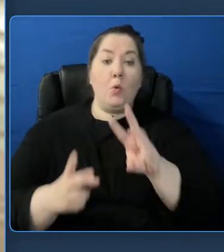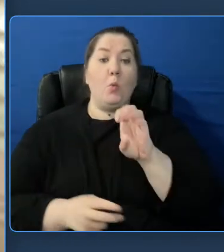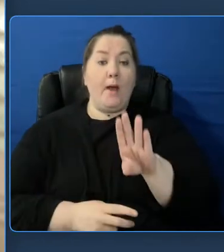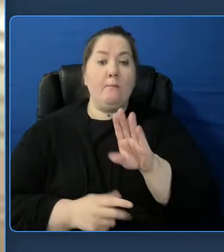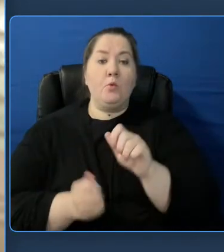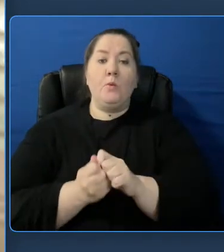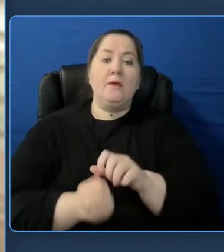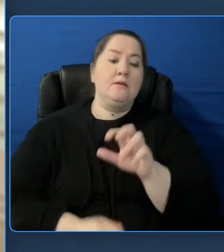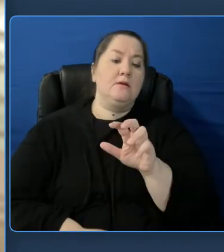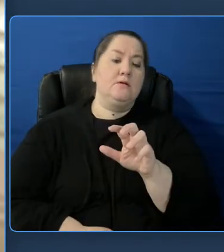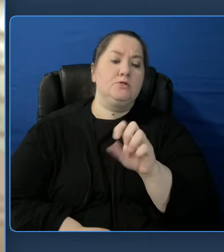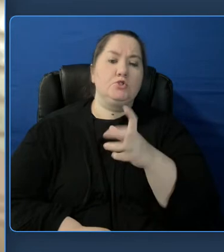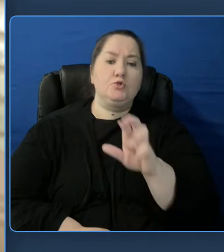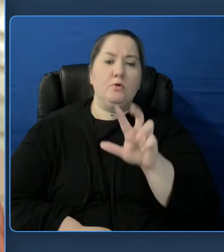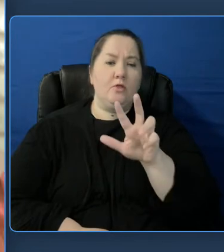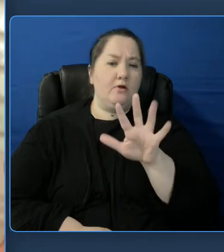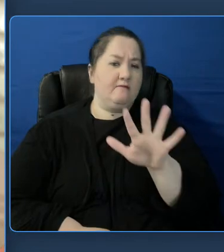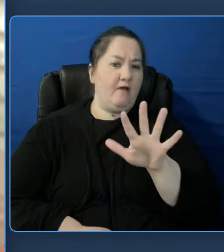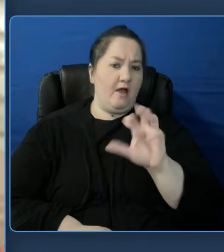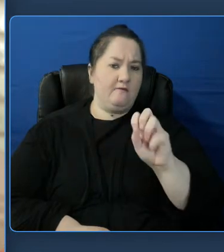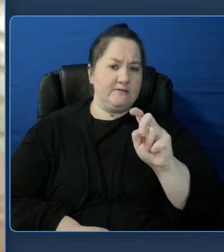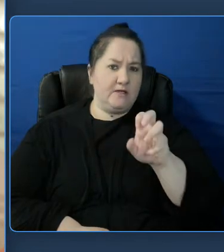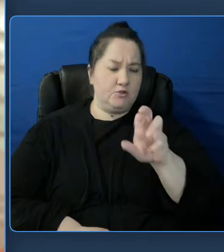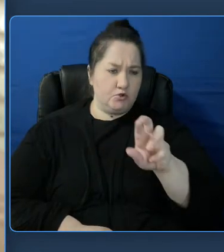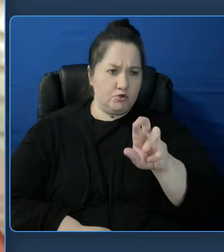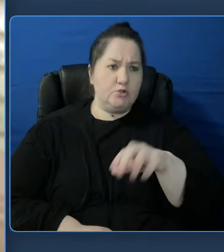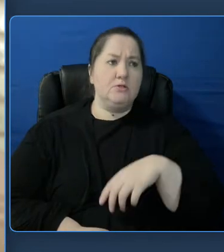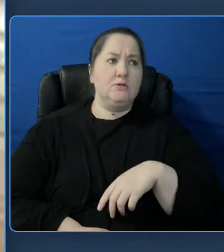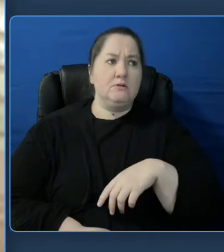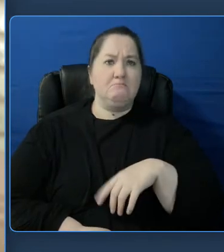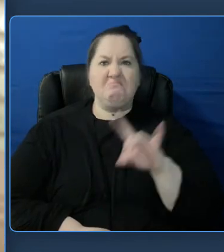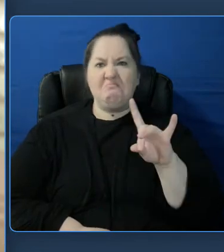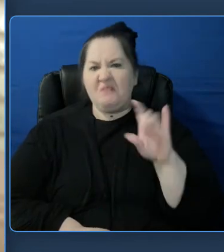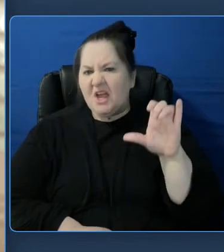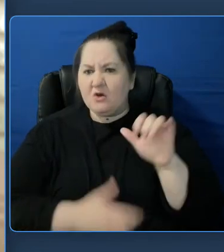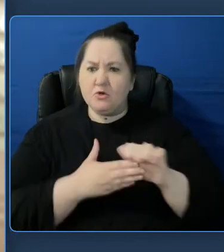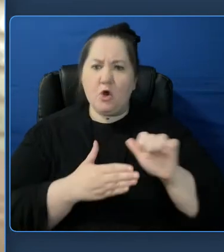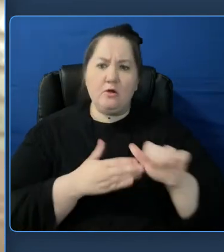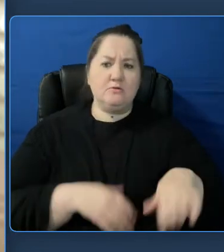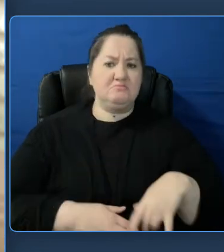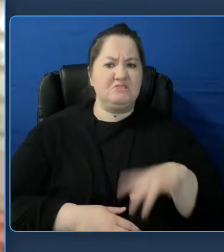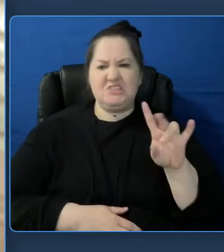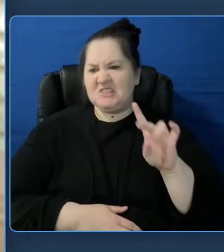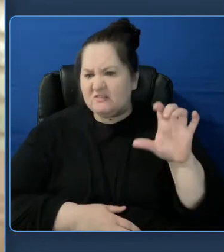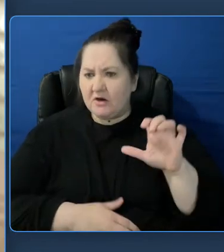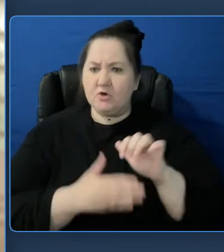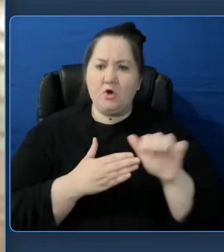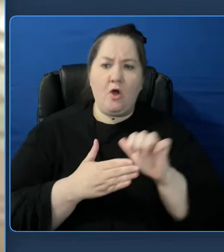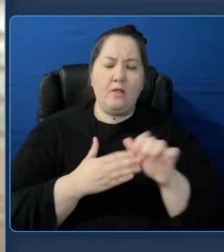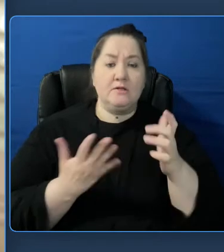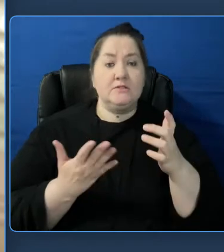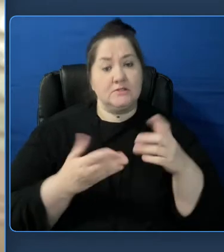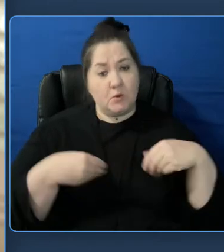Super 35 sensor, that was $800